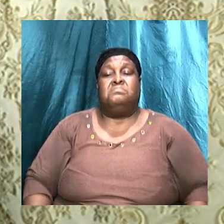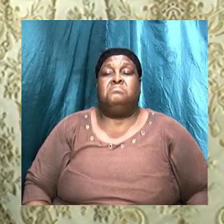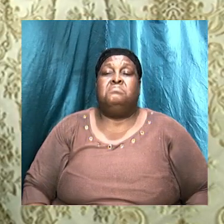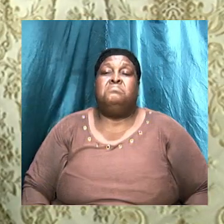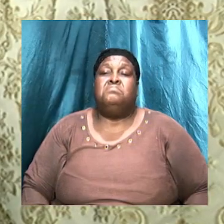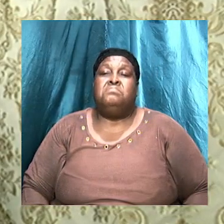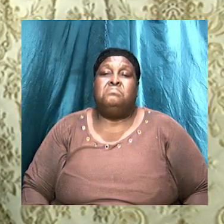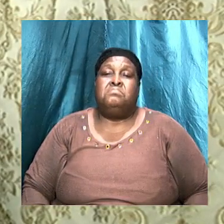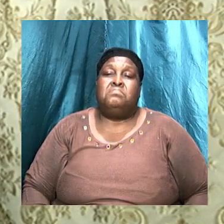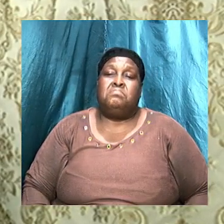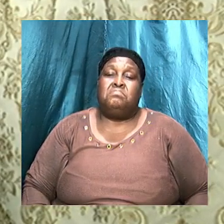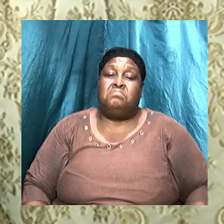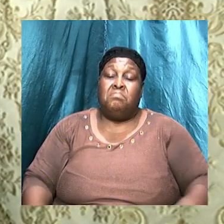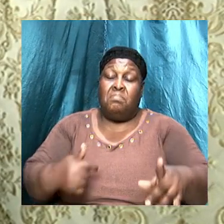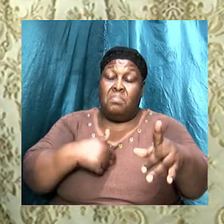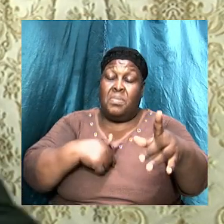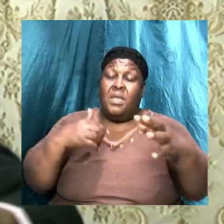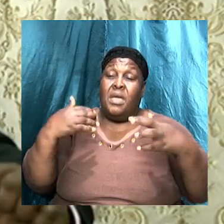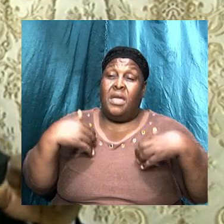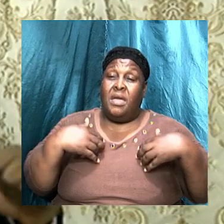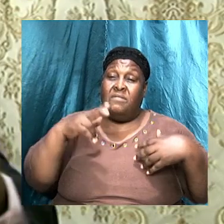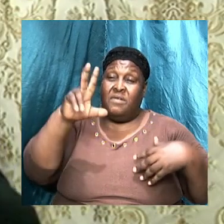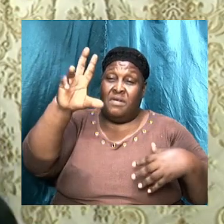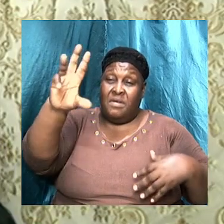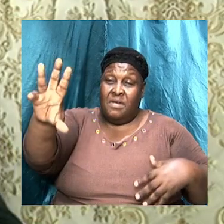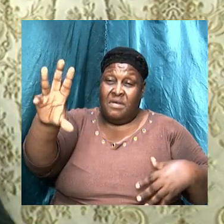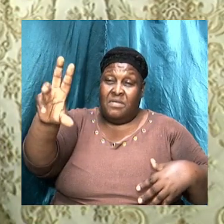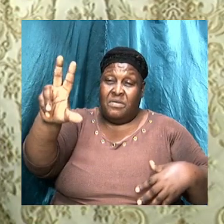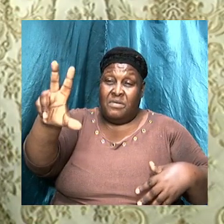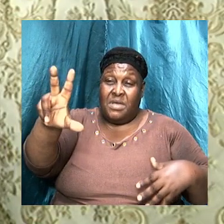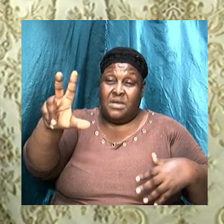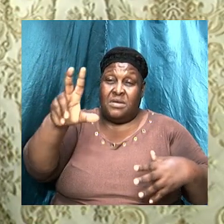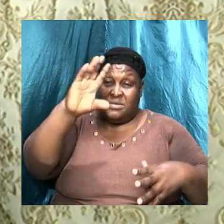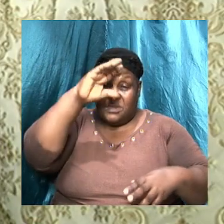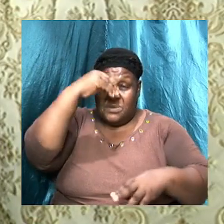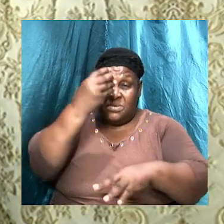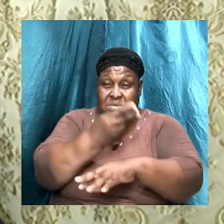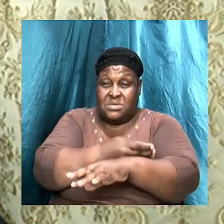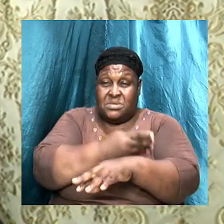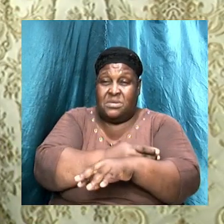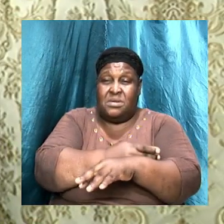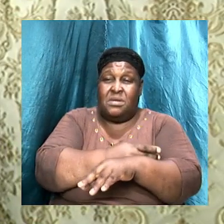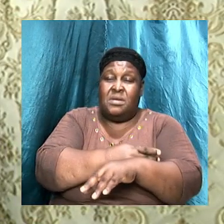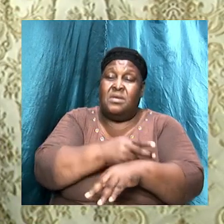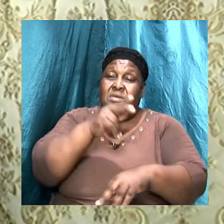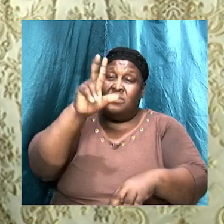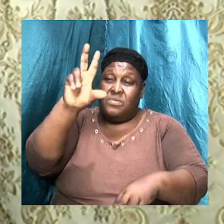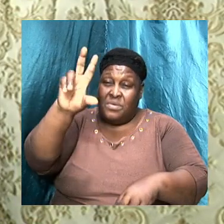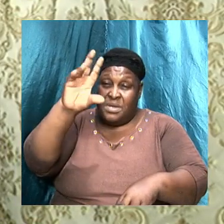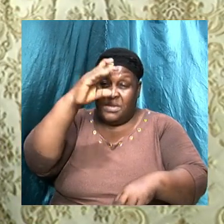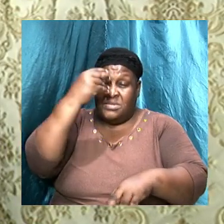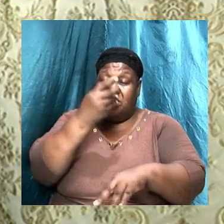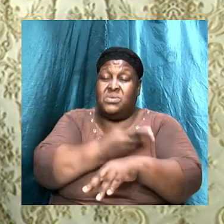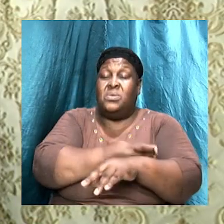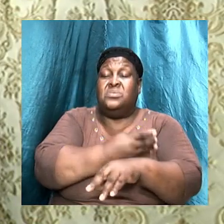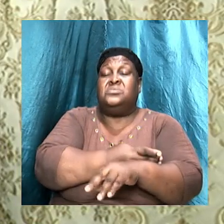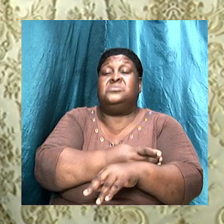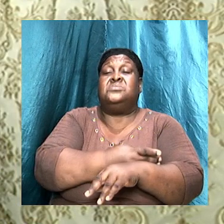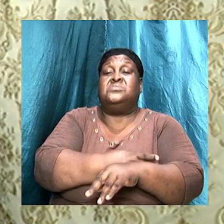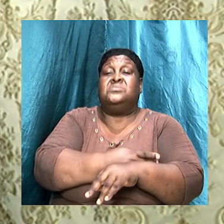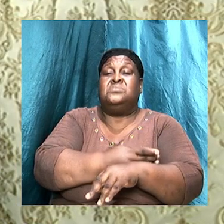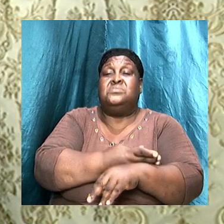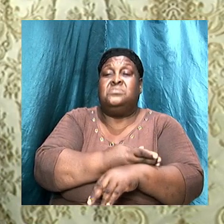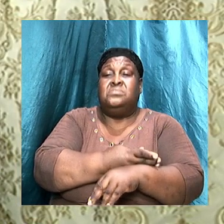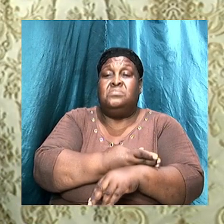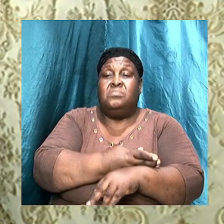I have three sons oh glory to God amen and the three of them oh glory to God